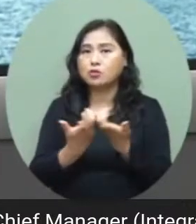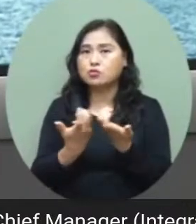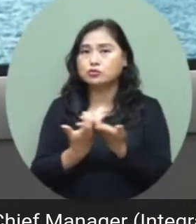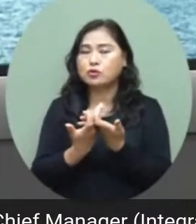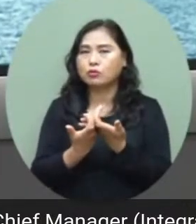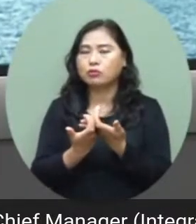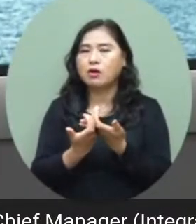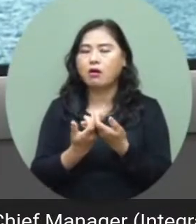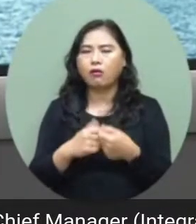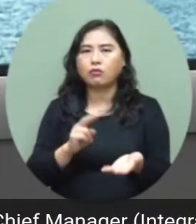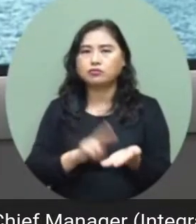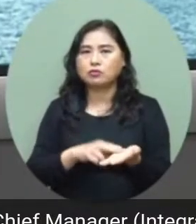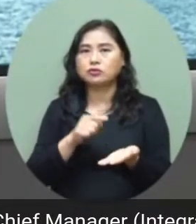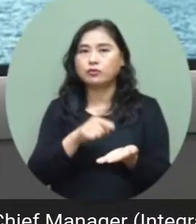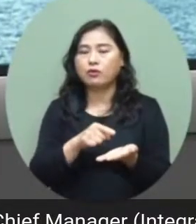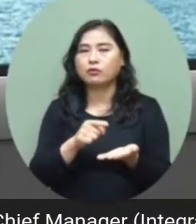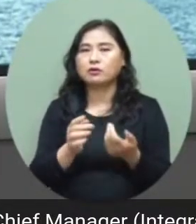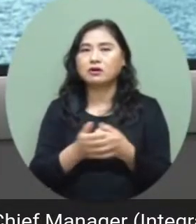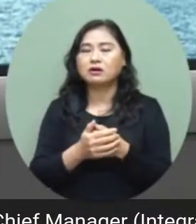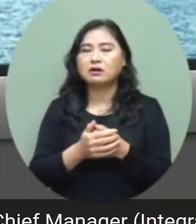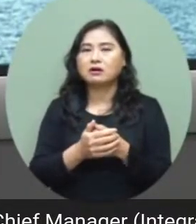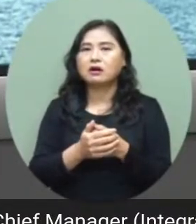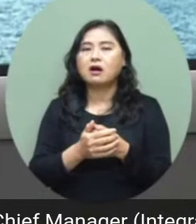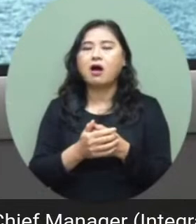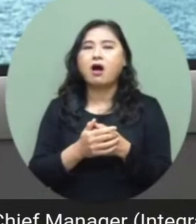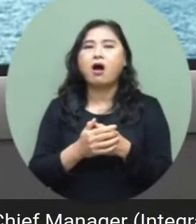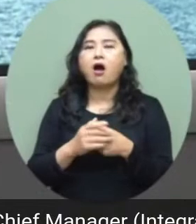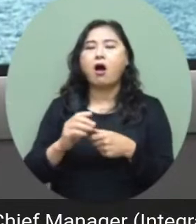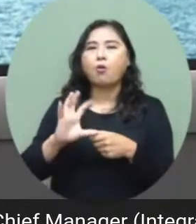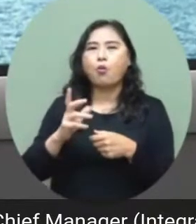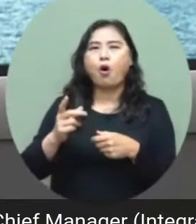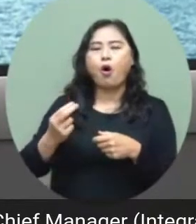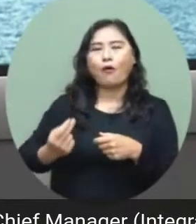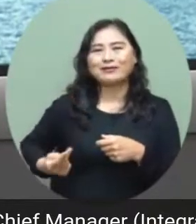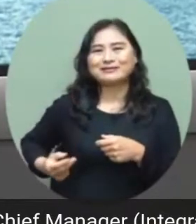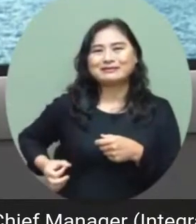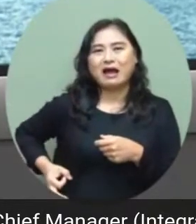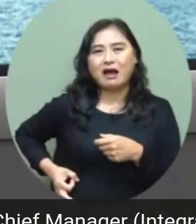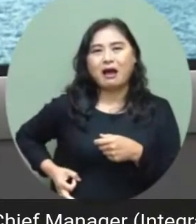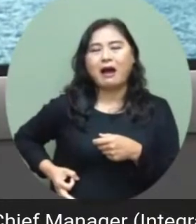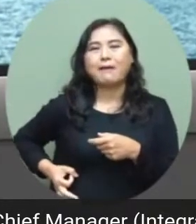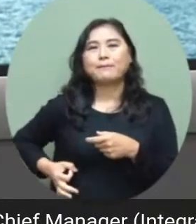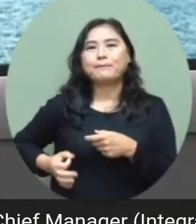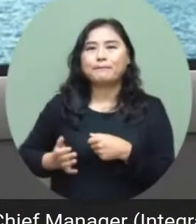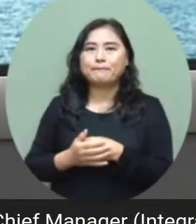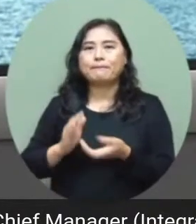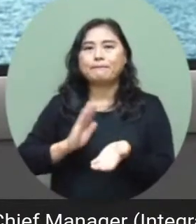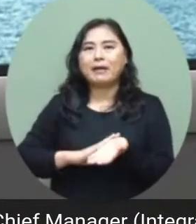jaundice, and various indicators on his blood were also